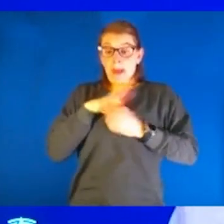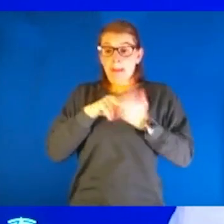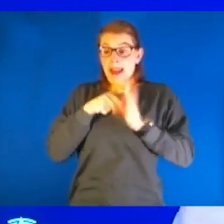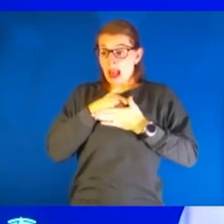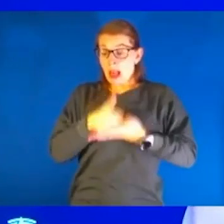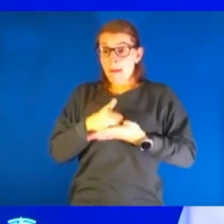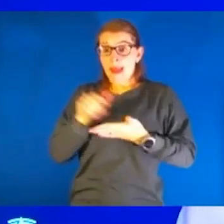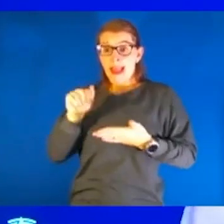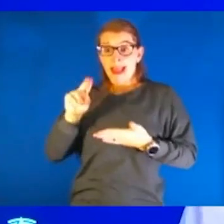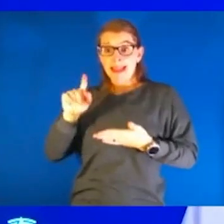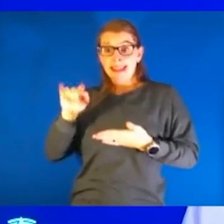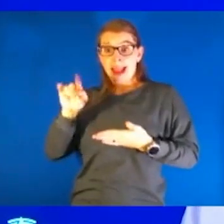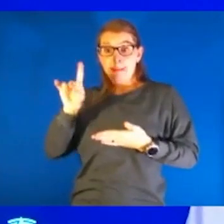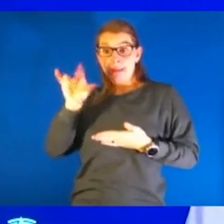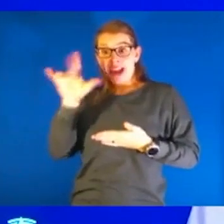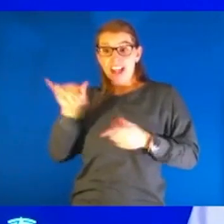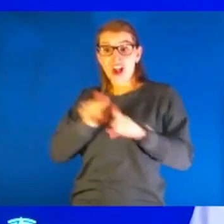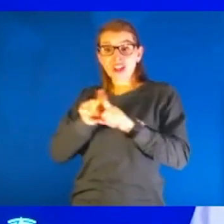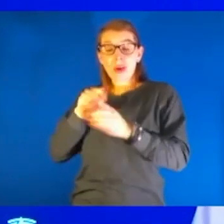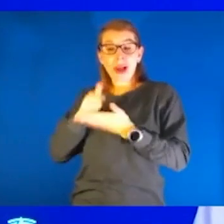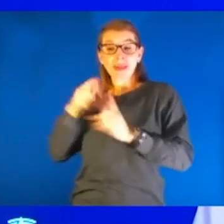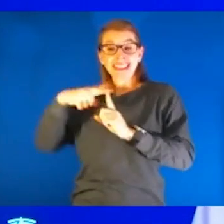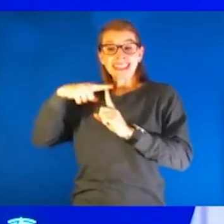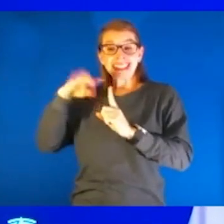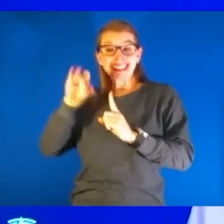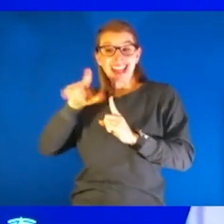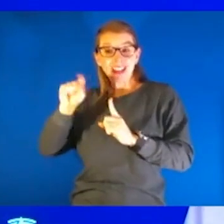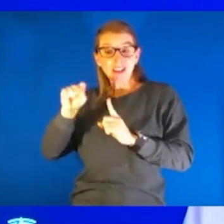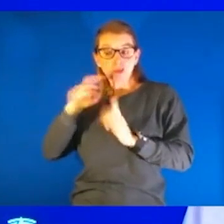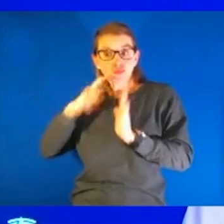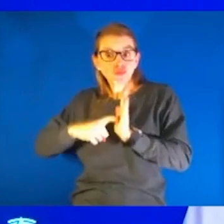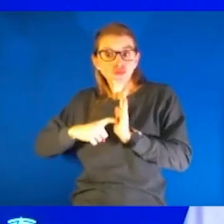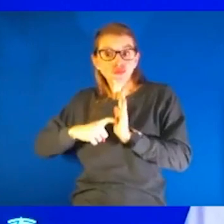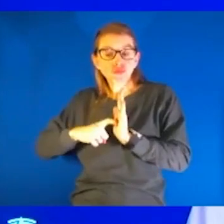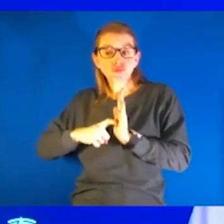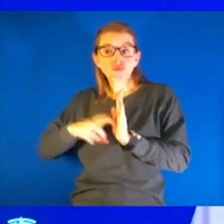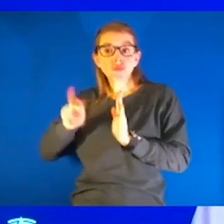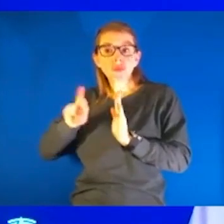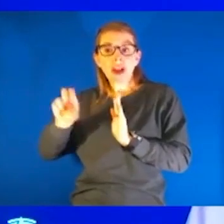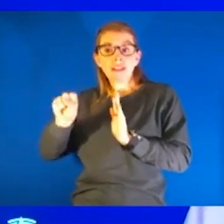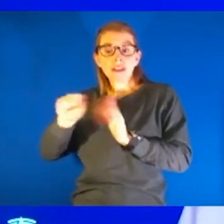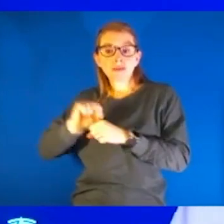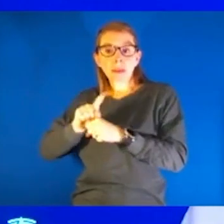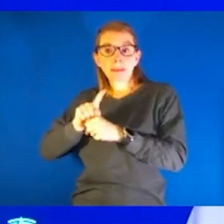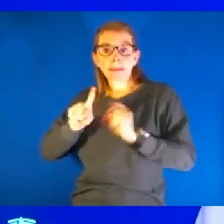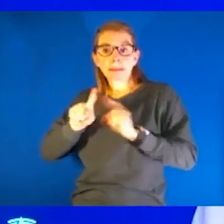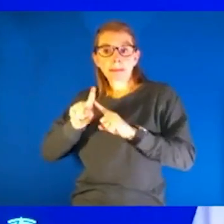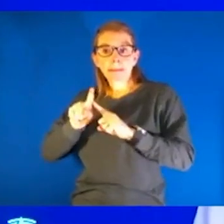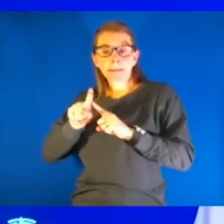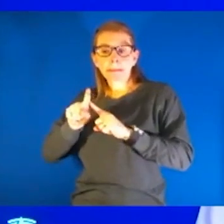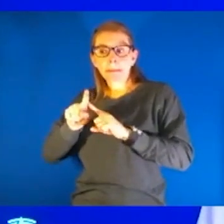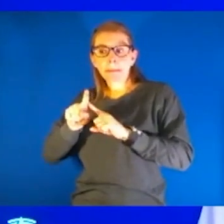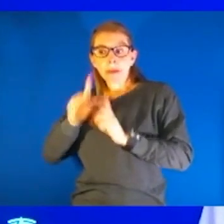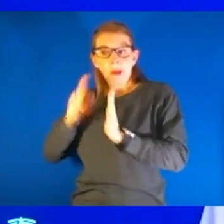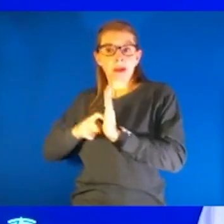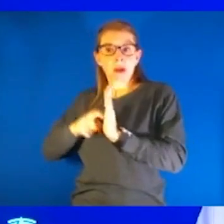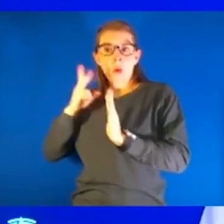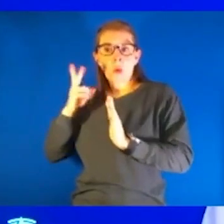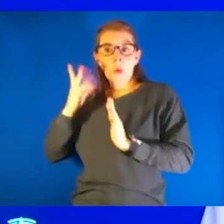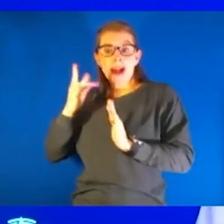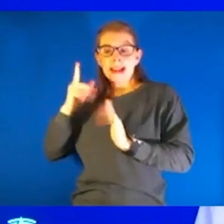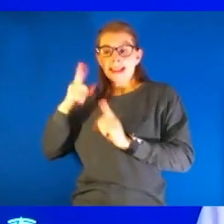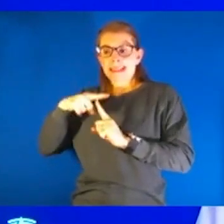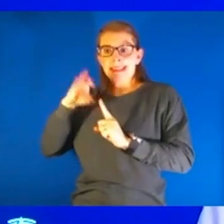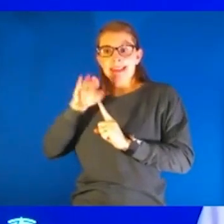antibodies, but help our T cells to recognize the spike protein so that our T cells can mount an adequate response.